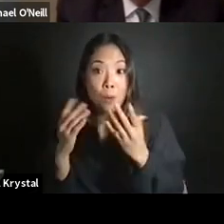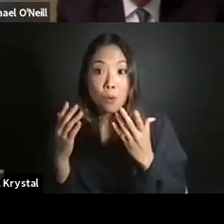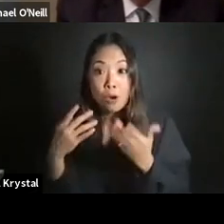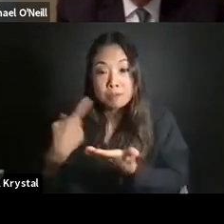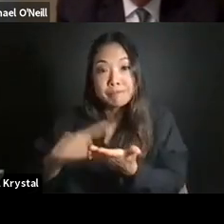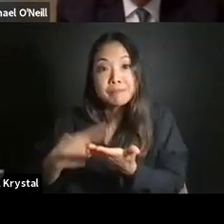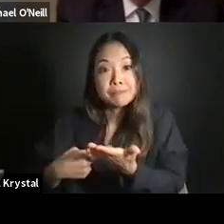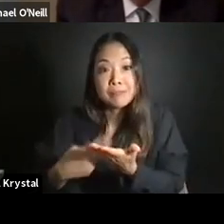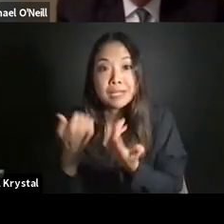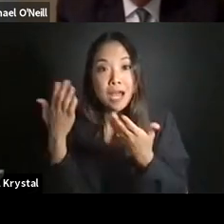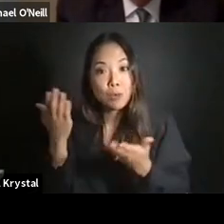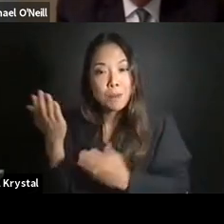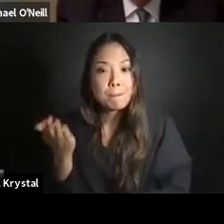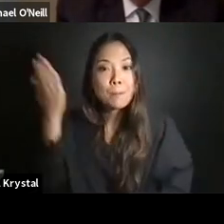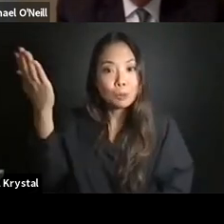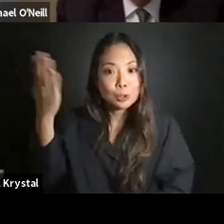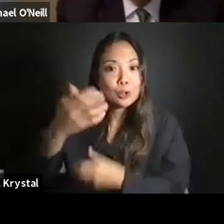superintendent's report